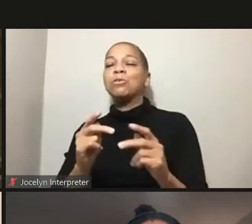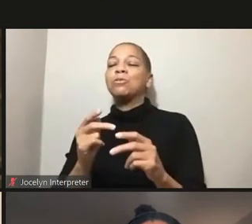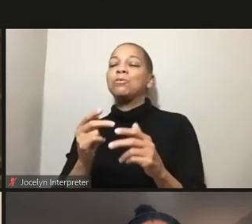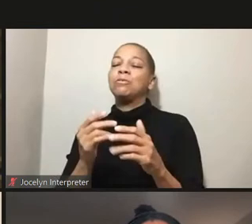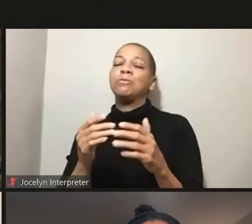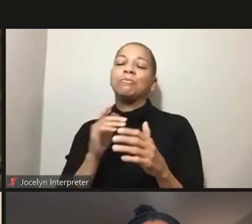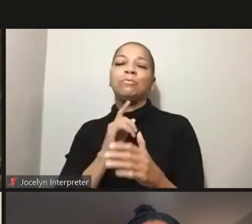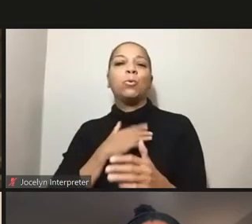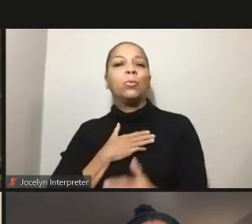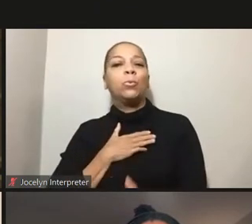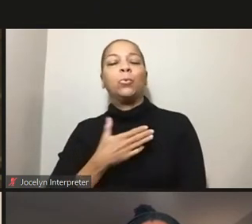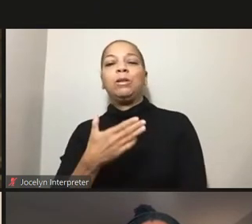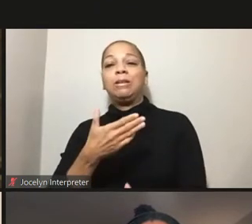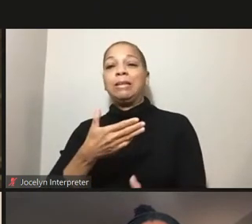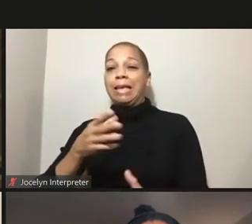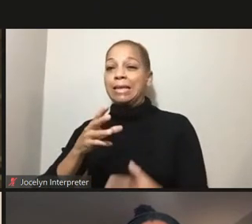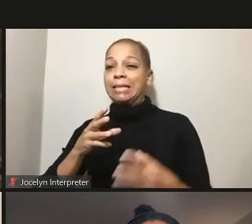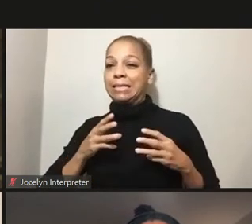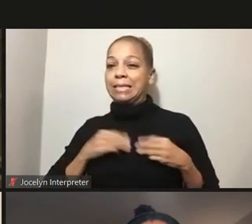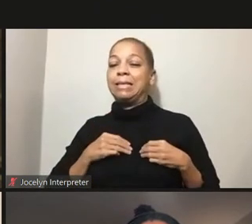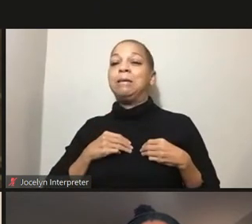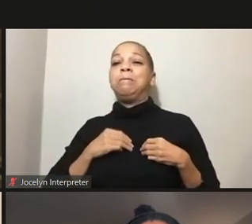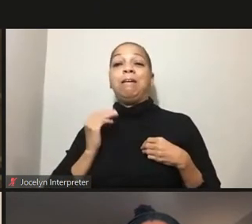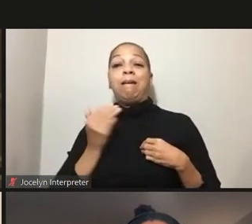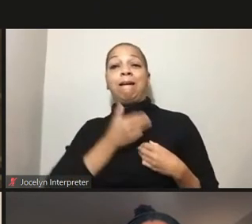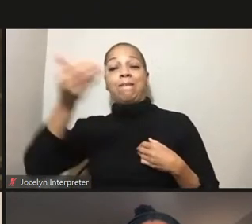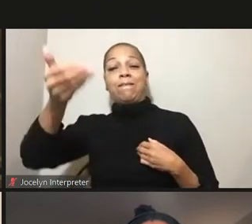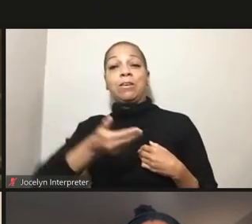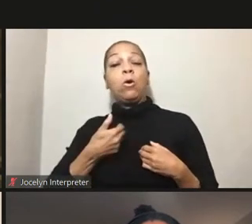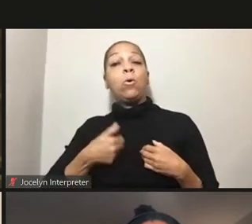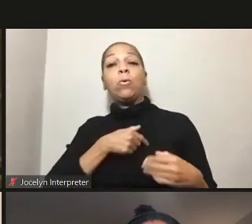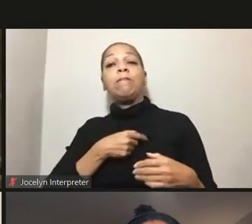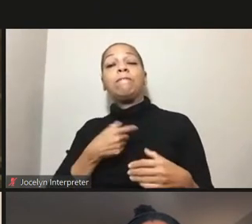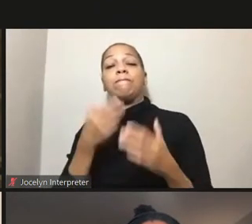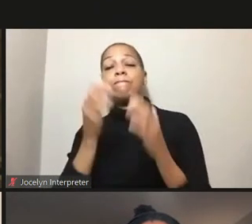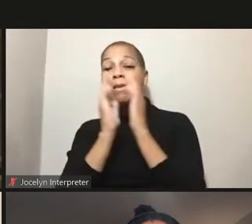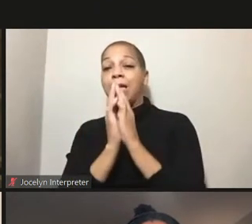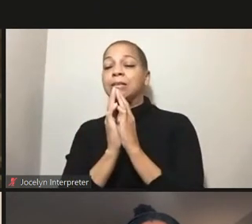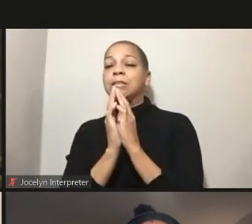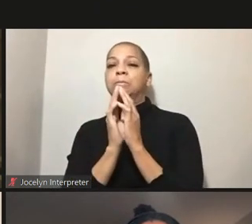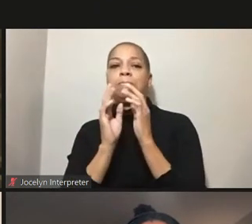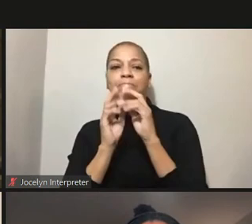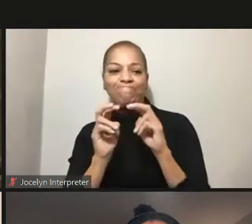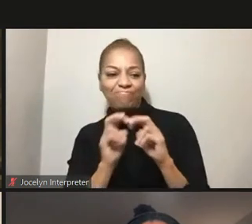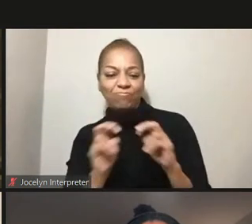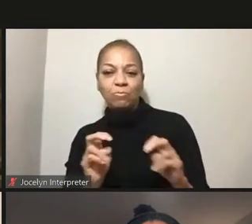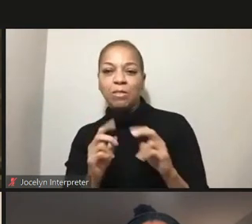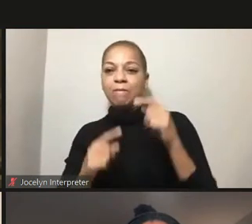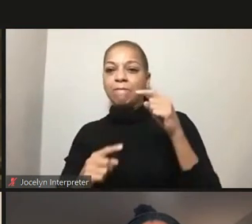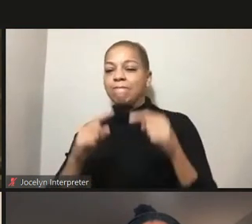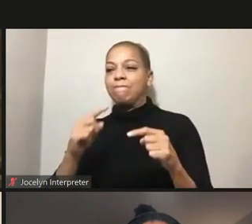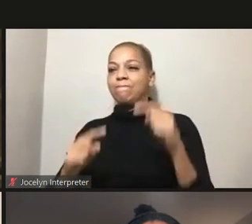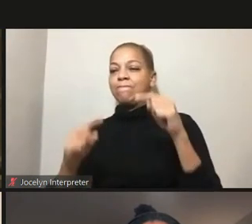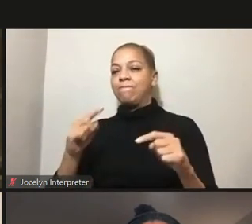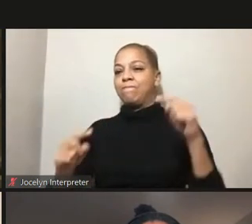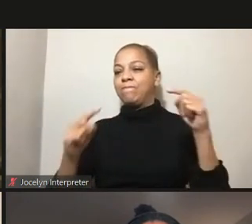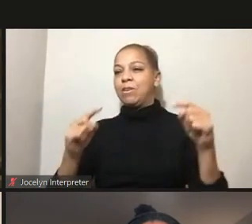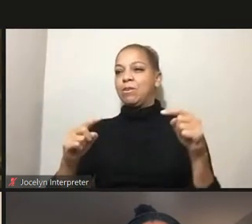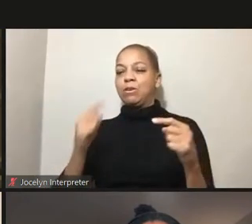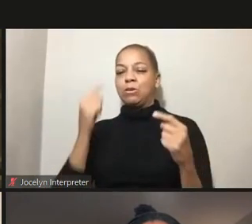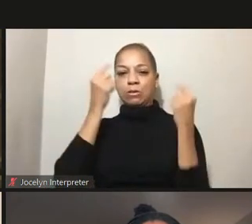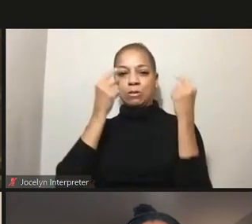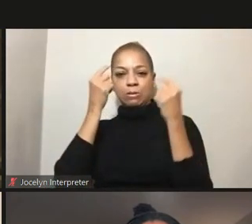invitation. We've asked them to not only discuss and explore these pressing considerations facing our world and thus the art world